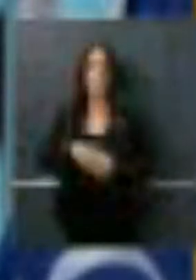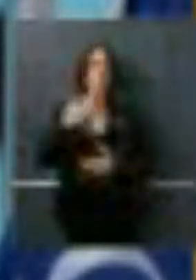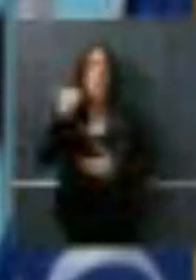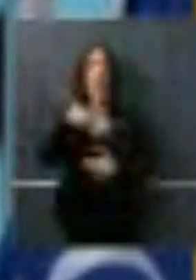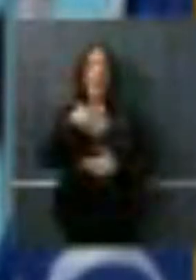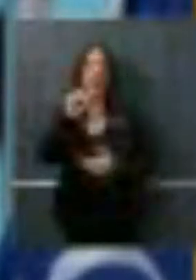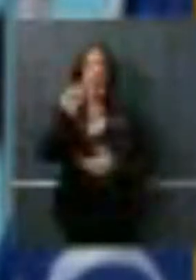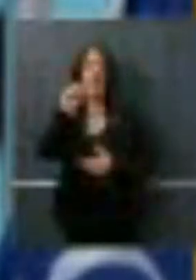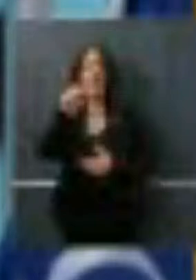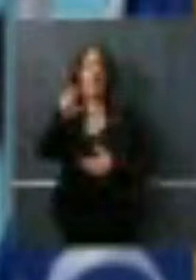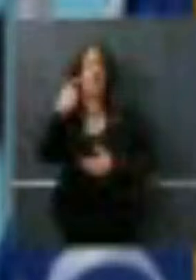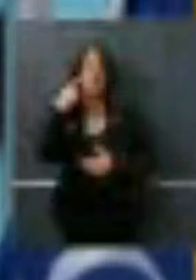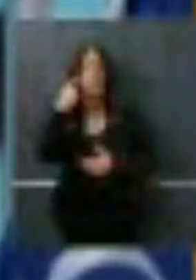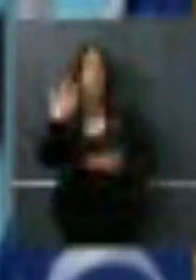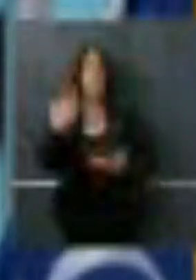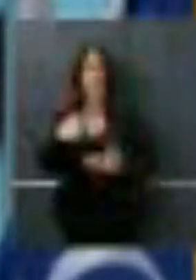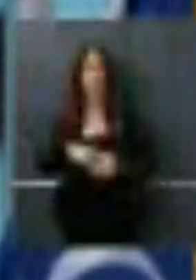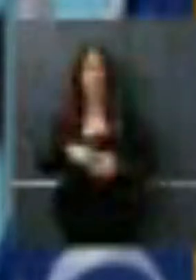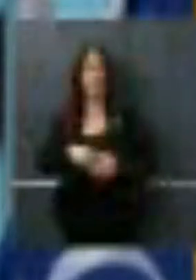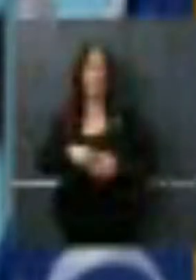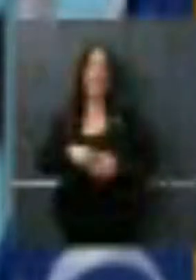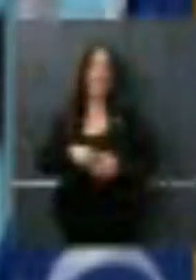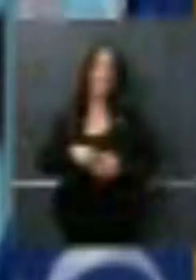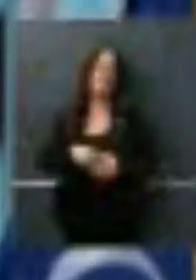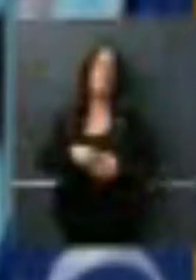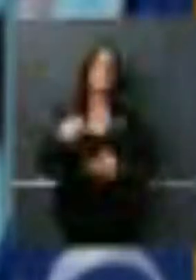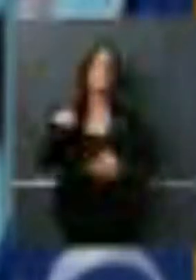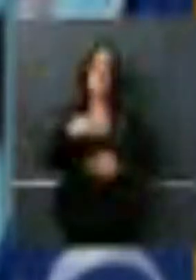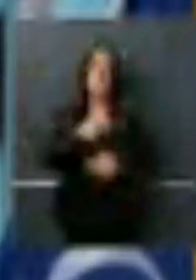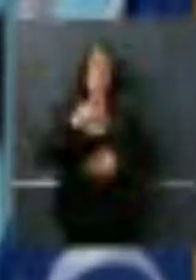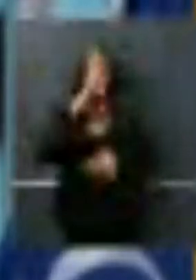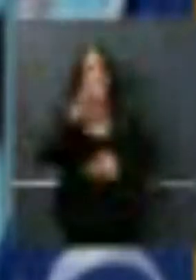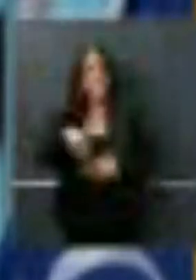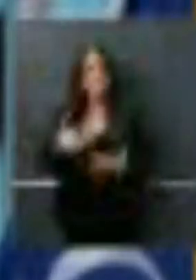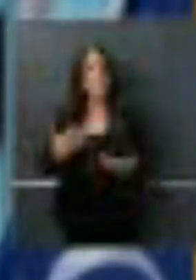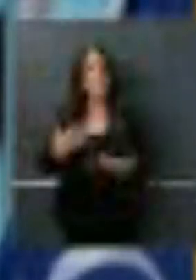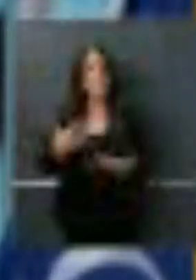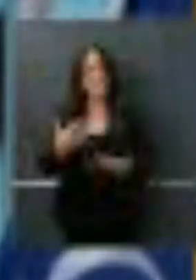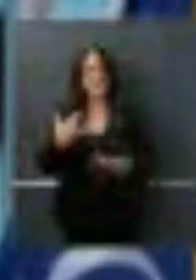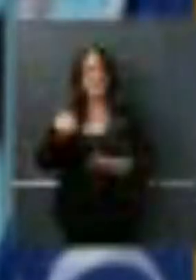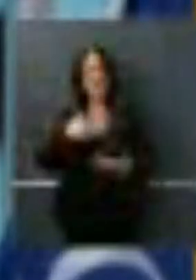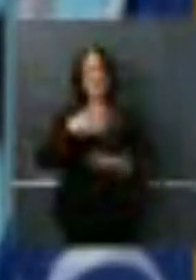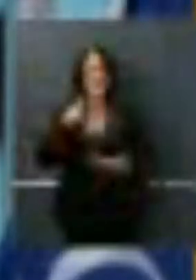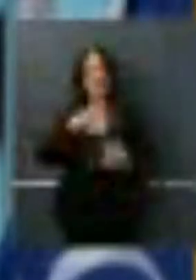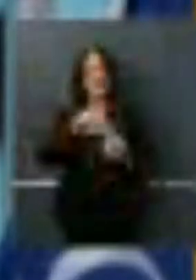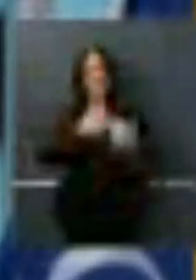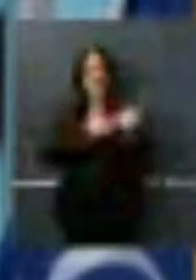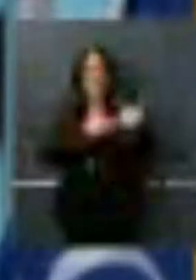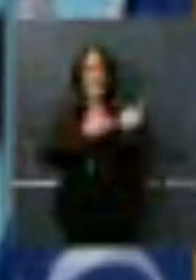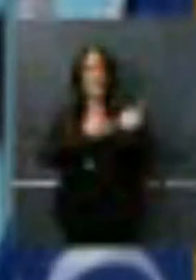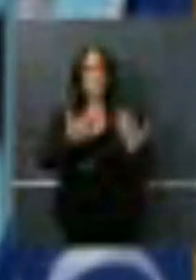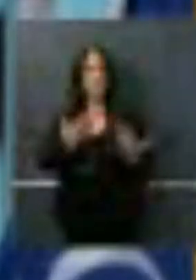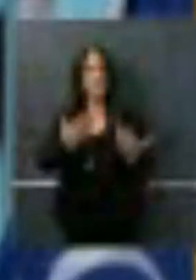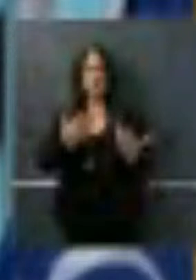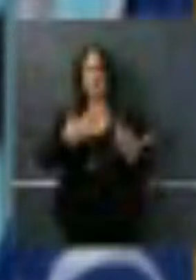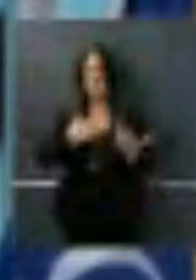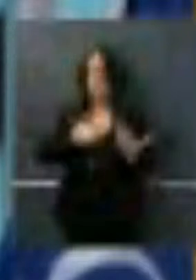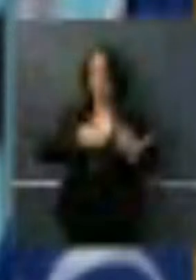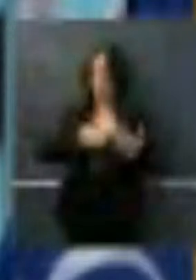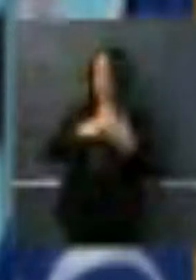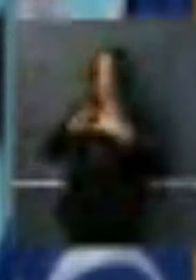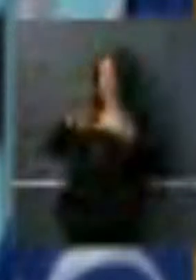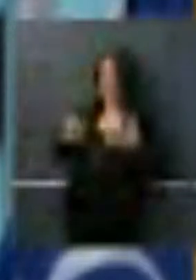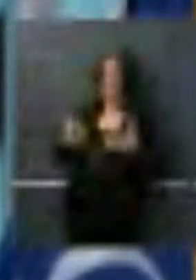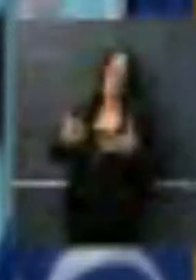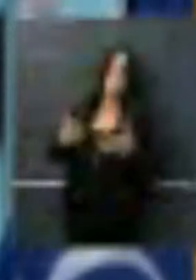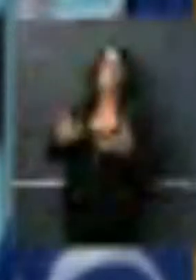the responsibility we have as a state and as administration to make sure that call center gets cleaned up and we